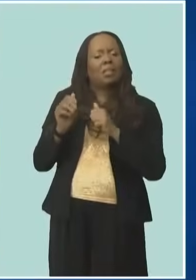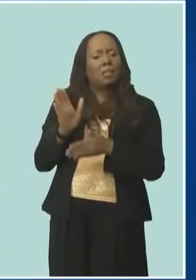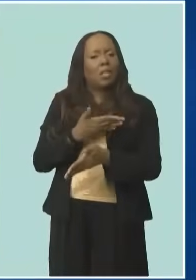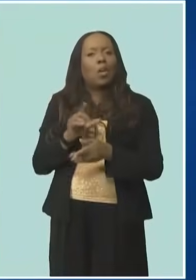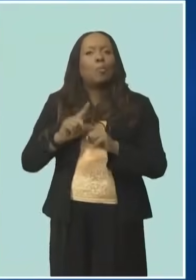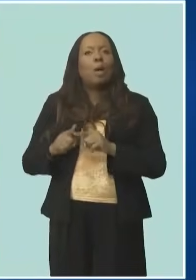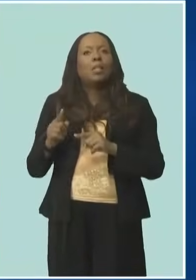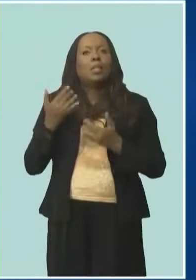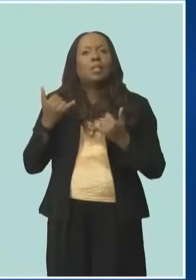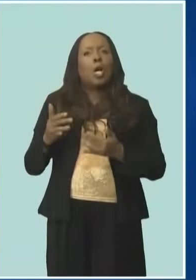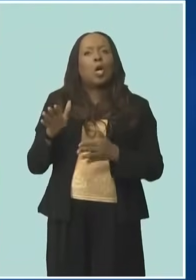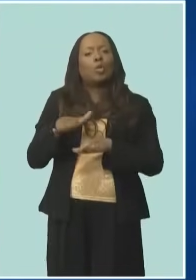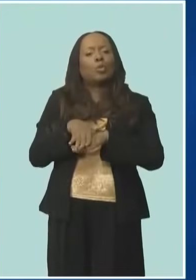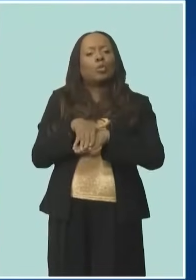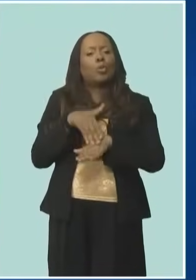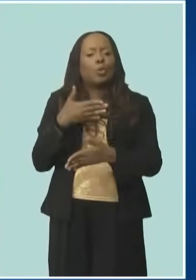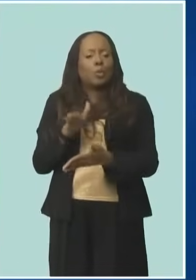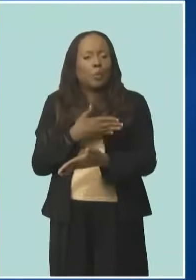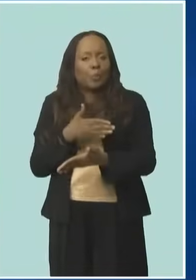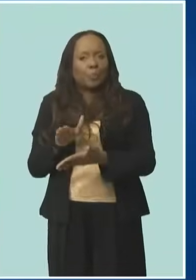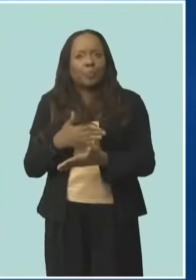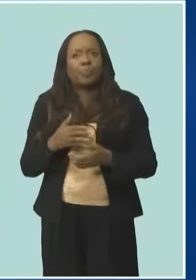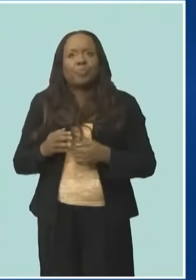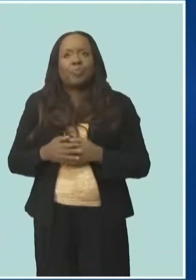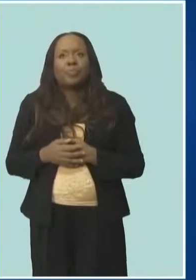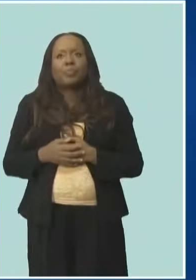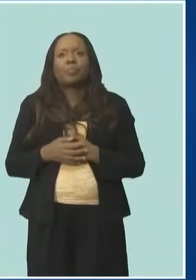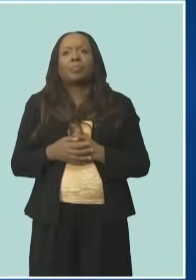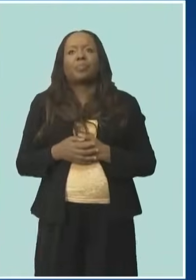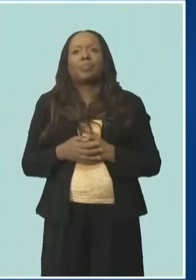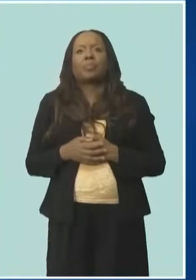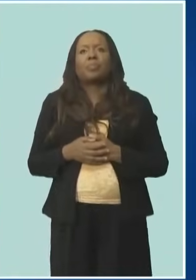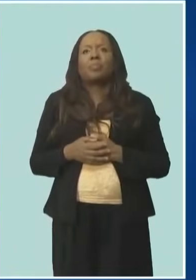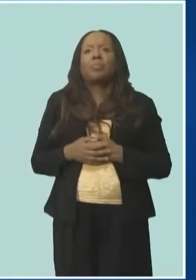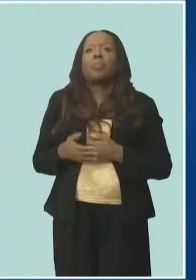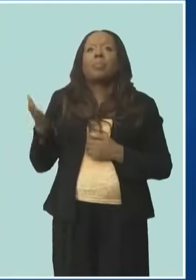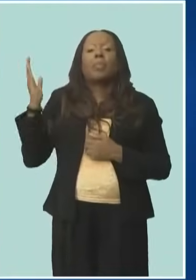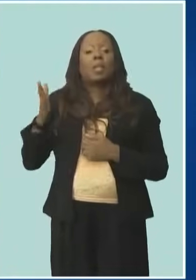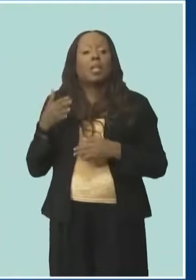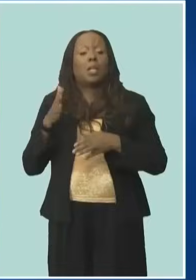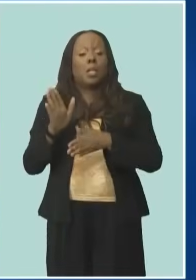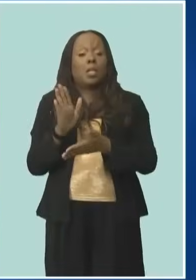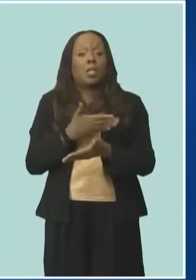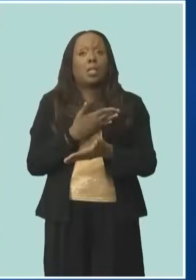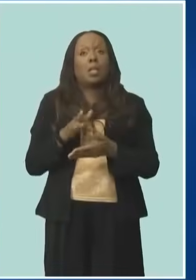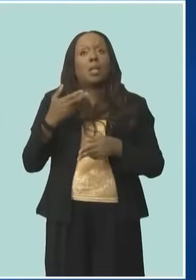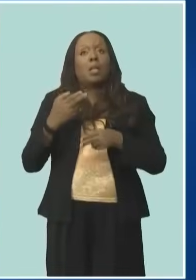The audience was entertained by Shaquille's smooth rendition of his song Butter,